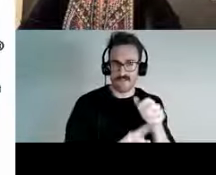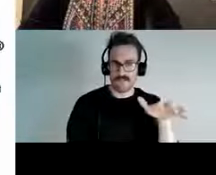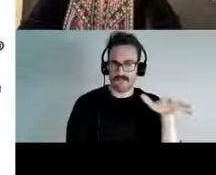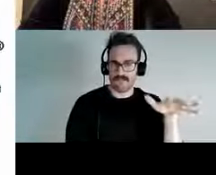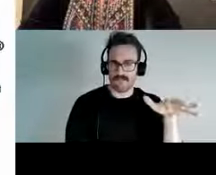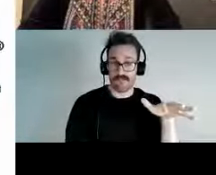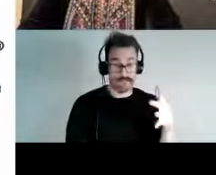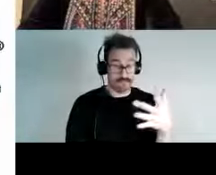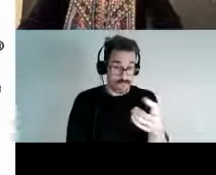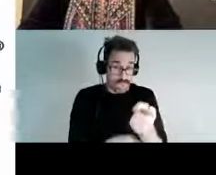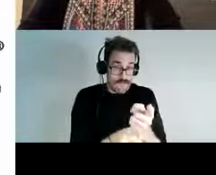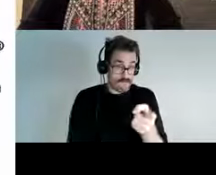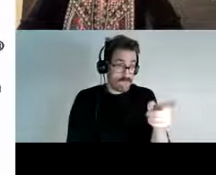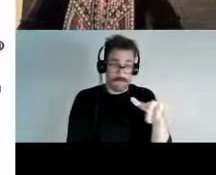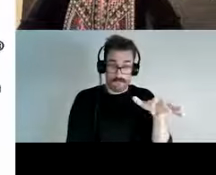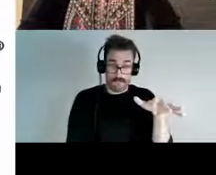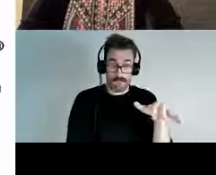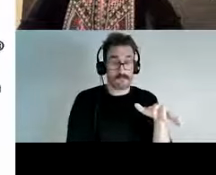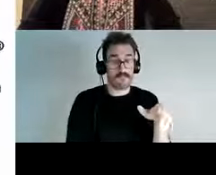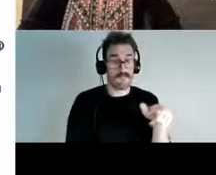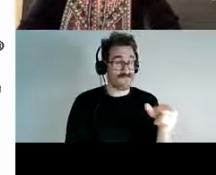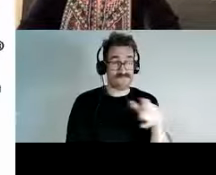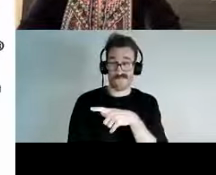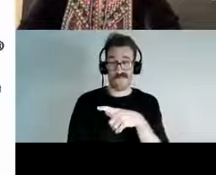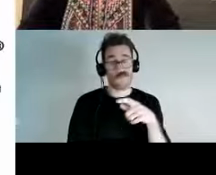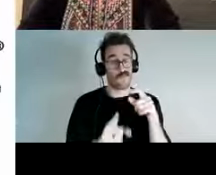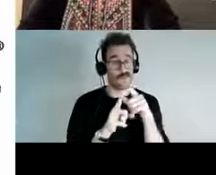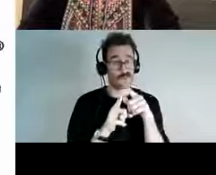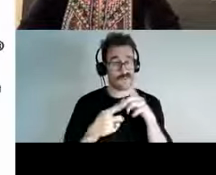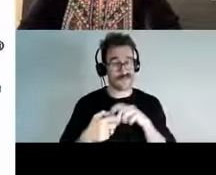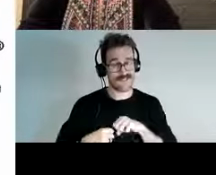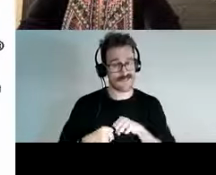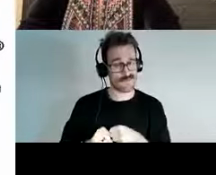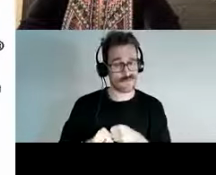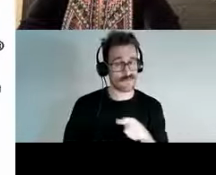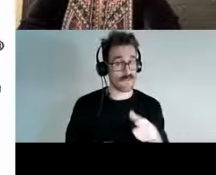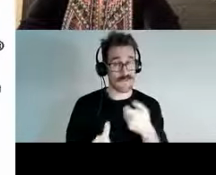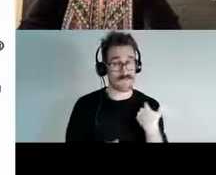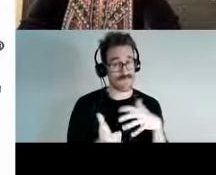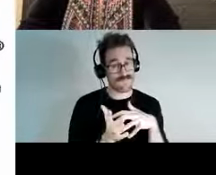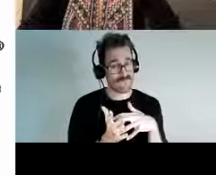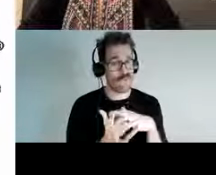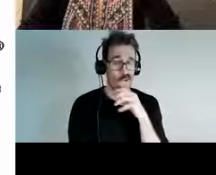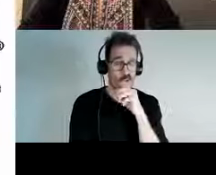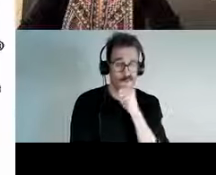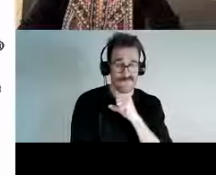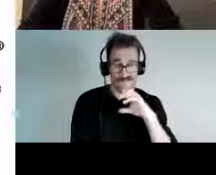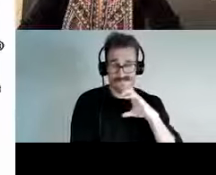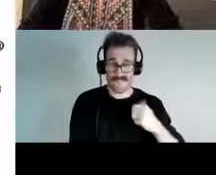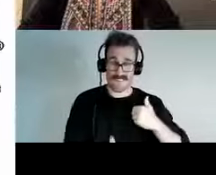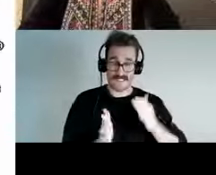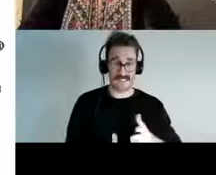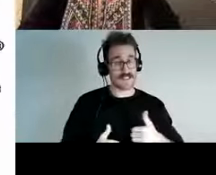be right. For these heart-wrenching words are spoken by frail older Canadians living in long-term